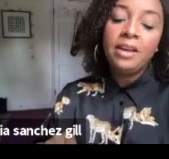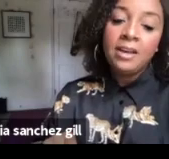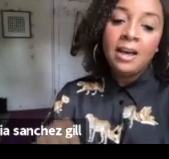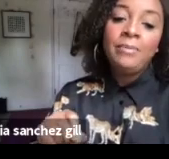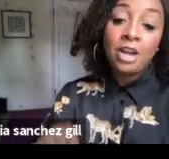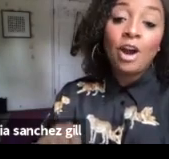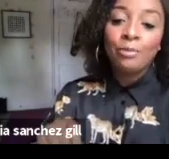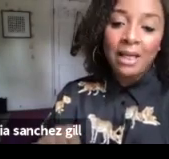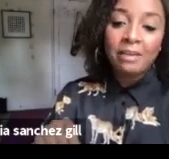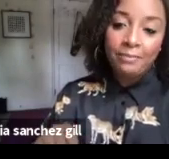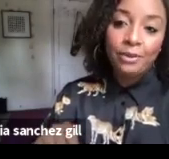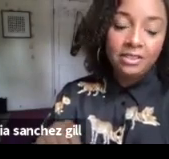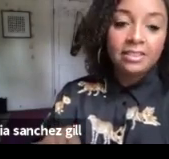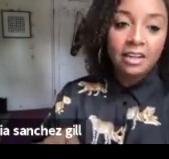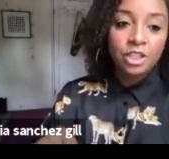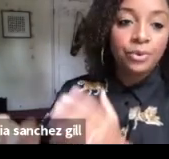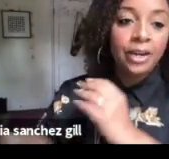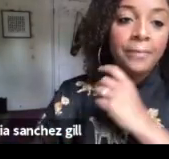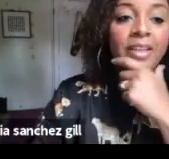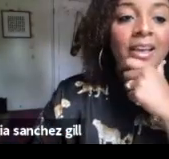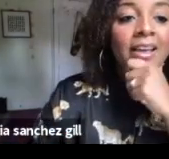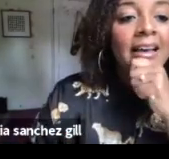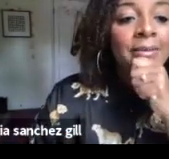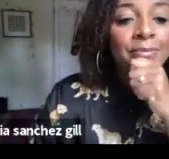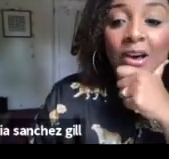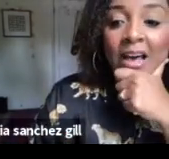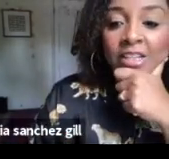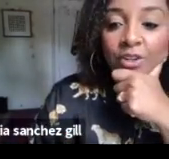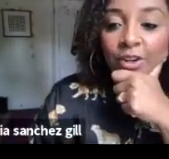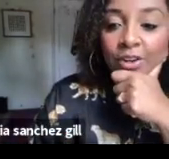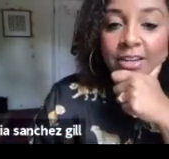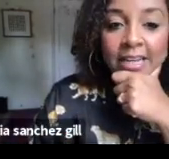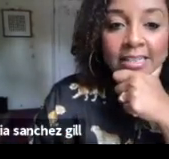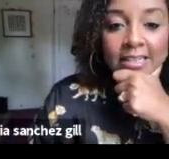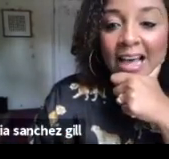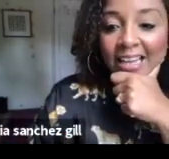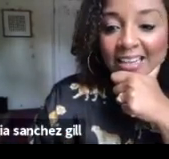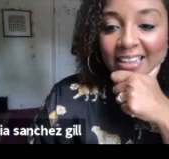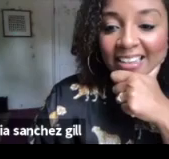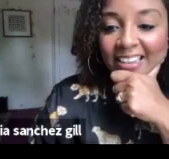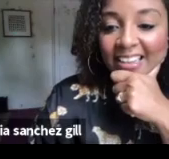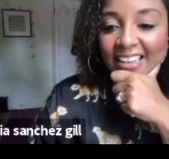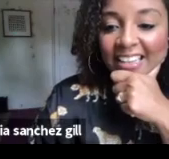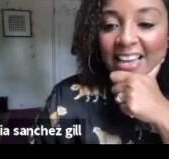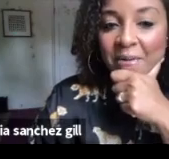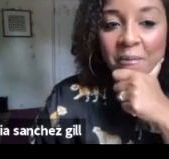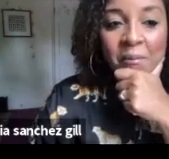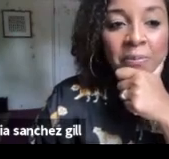up and harmed Black people in this country. So I'll ask you to go to the next slide.